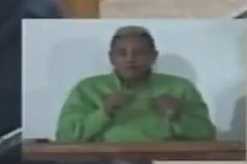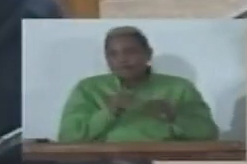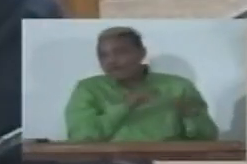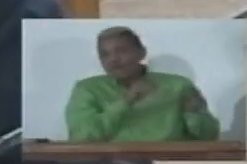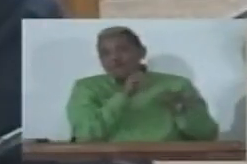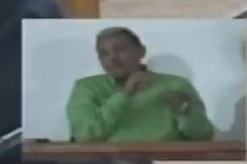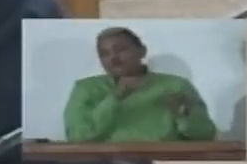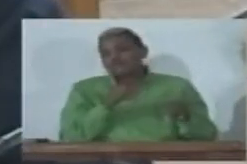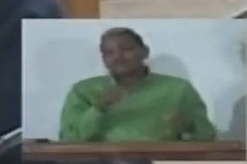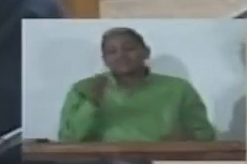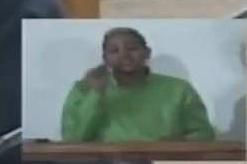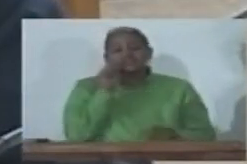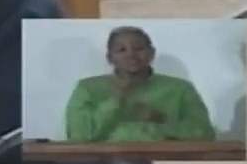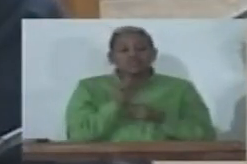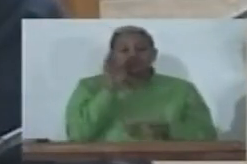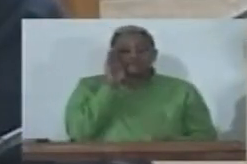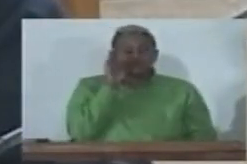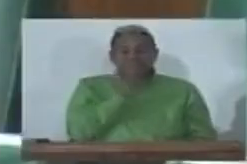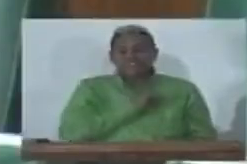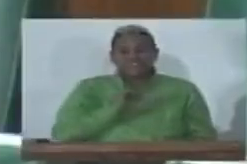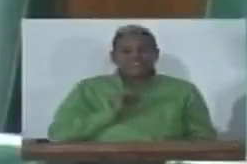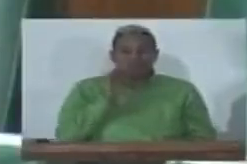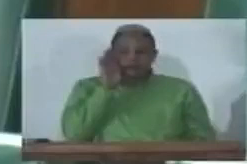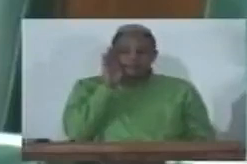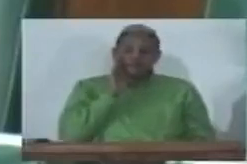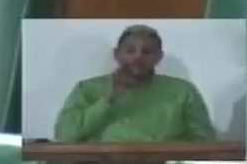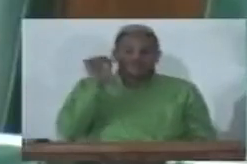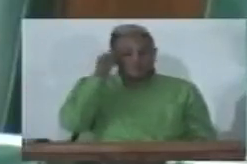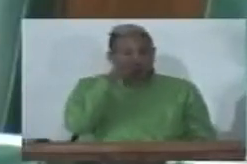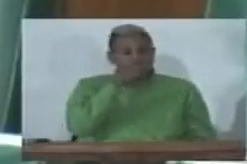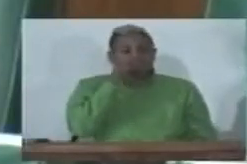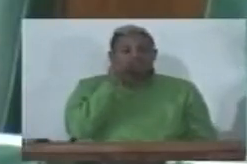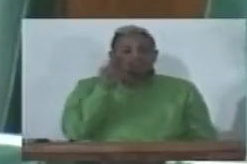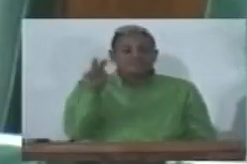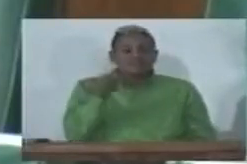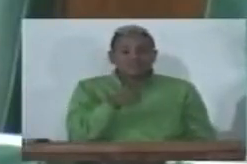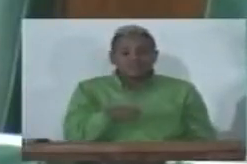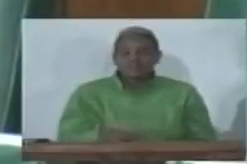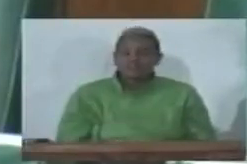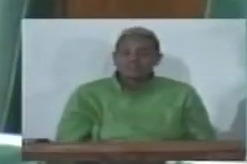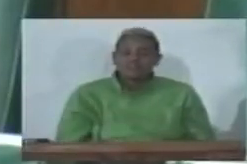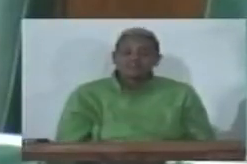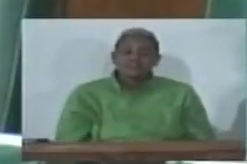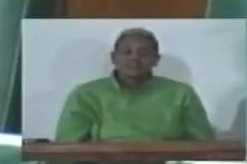Senator Lambert Brown, you remember when you had chikungunya?